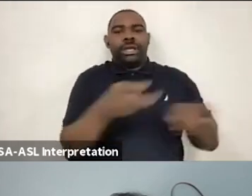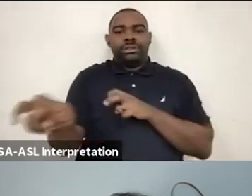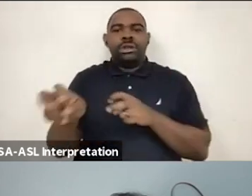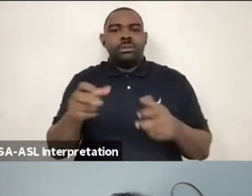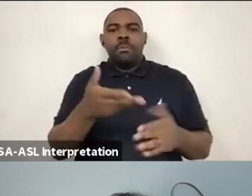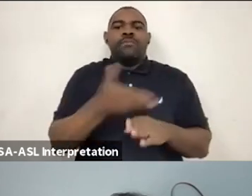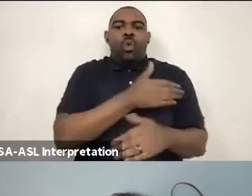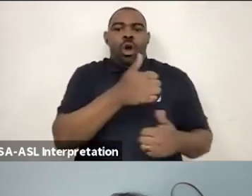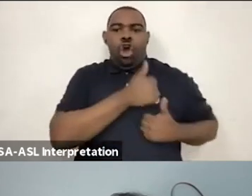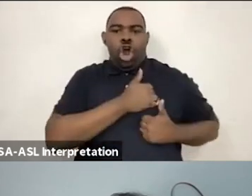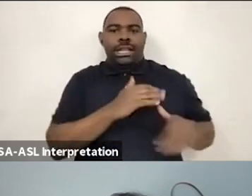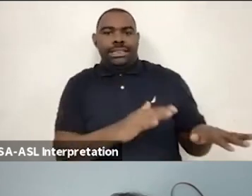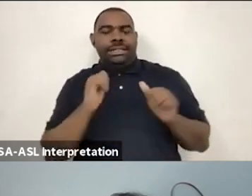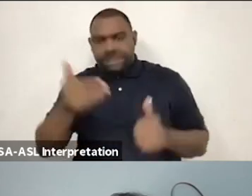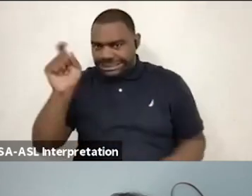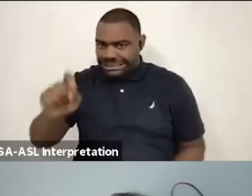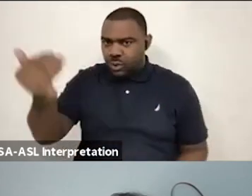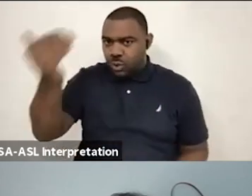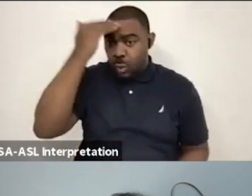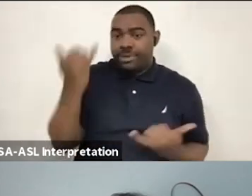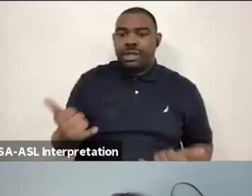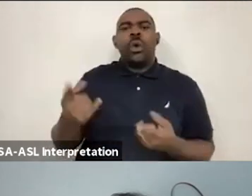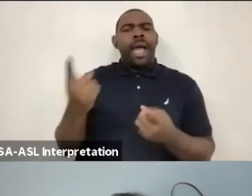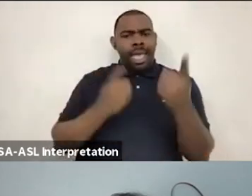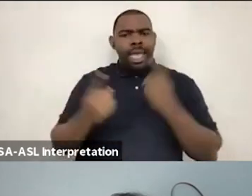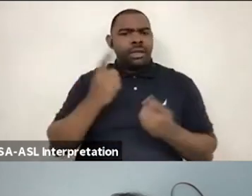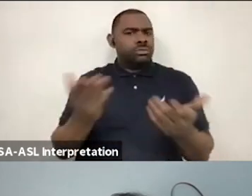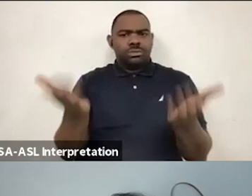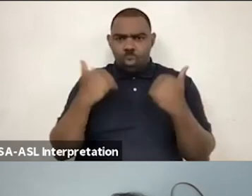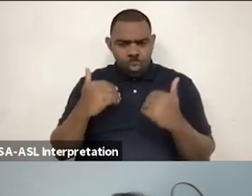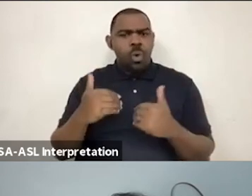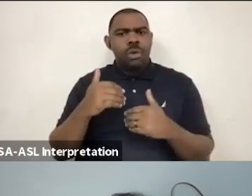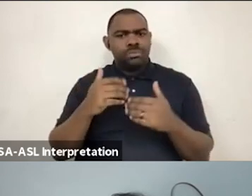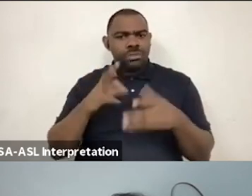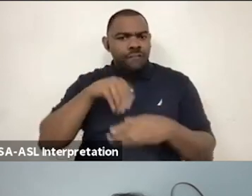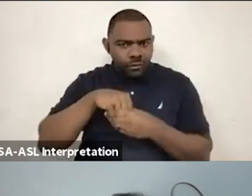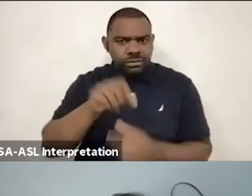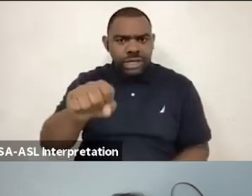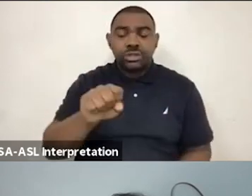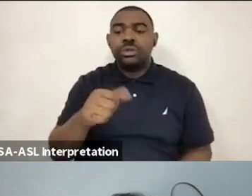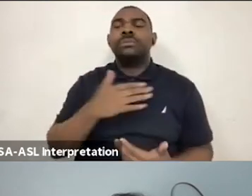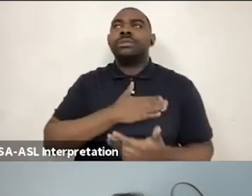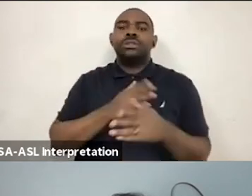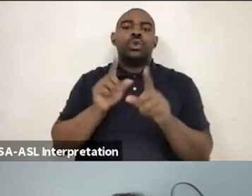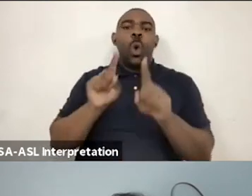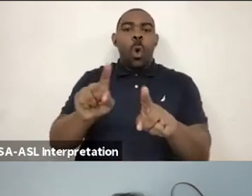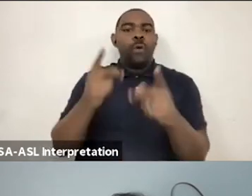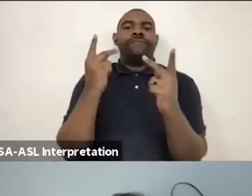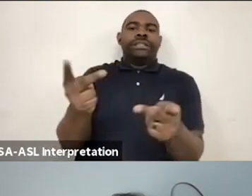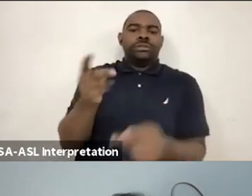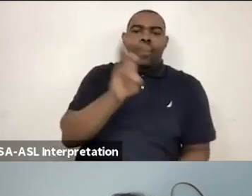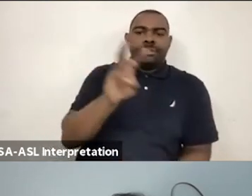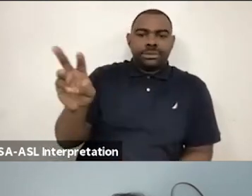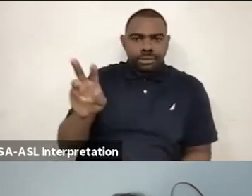they transition out, so they'll know that art is important. So ask questions and just really be involved. Go on